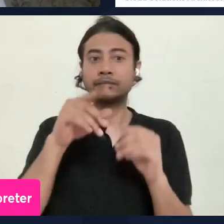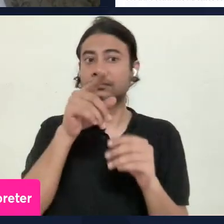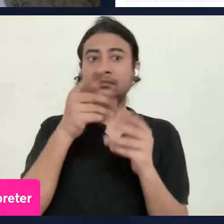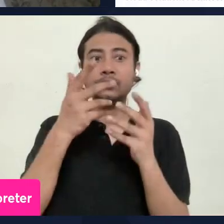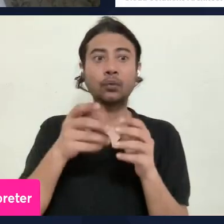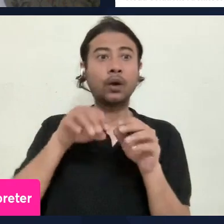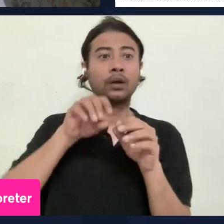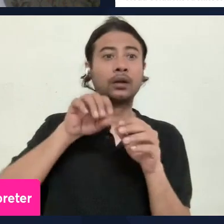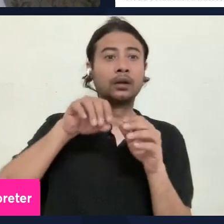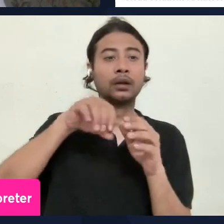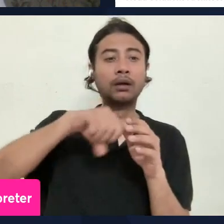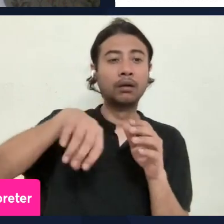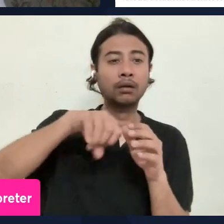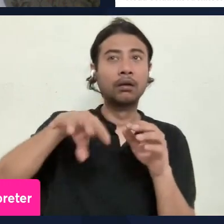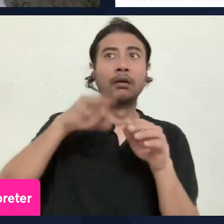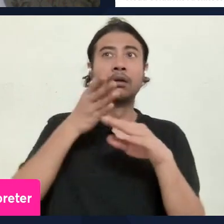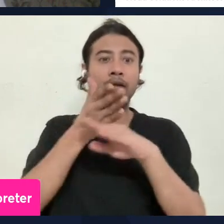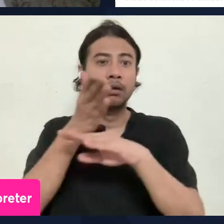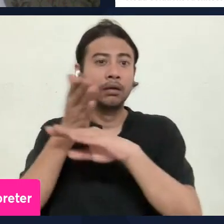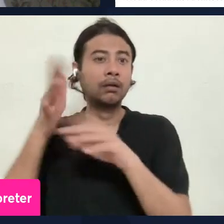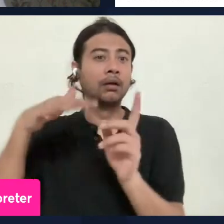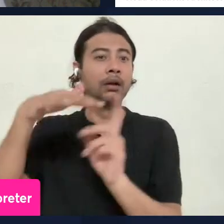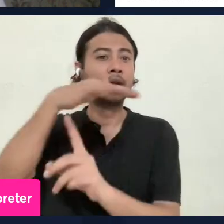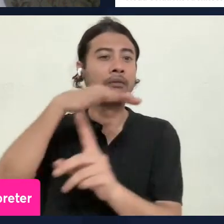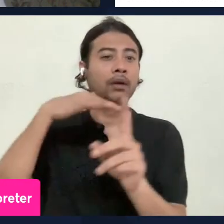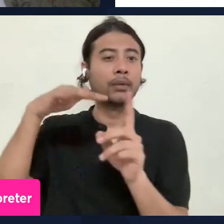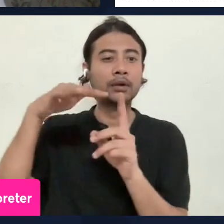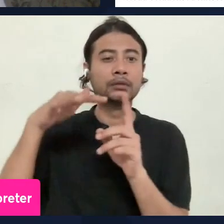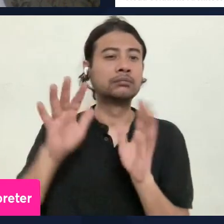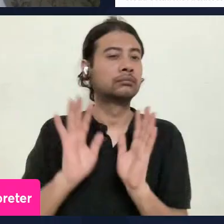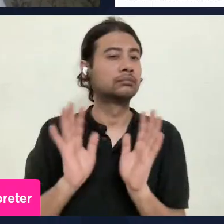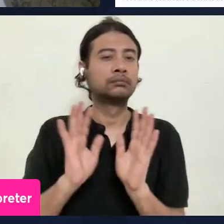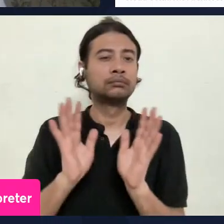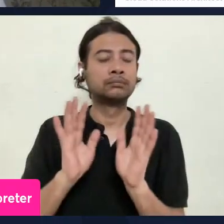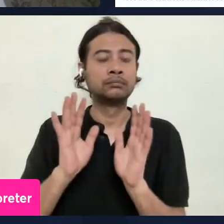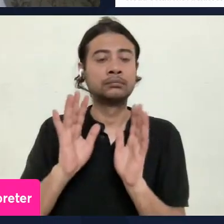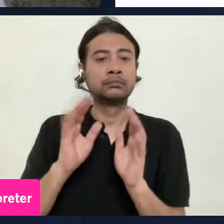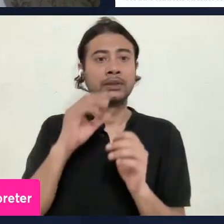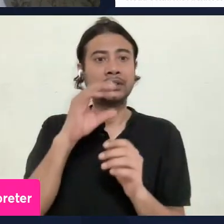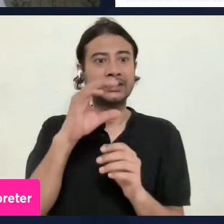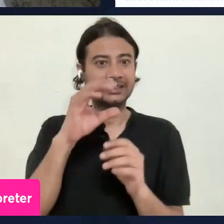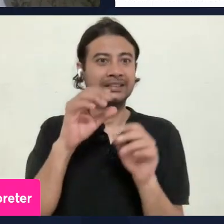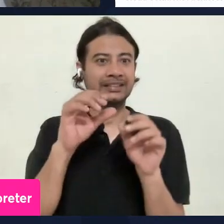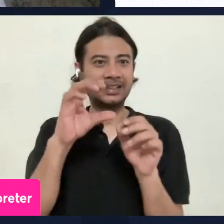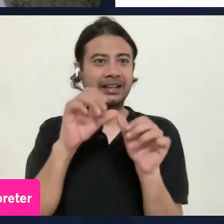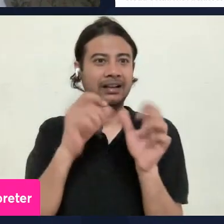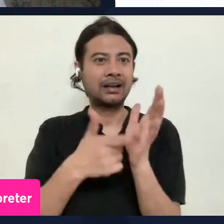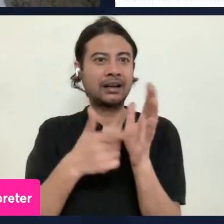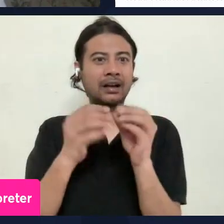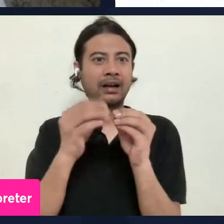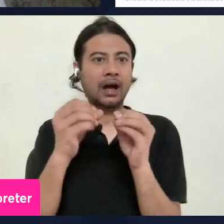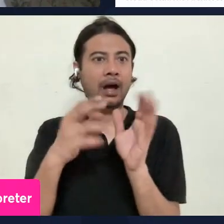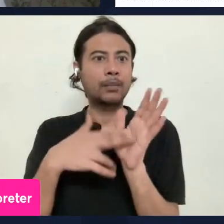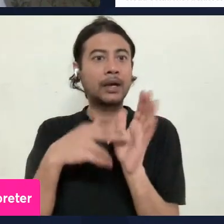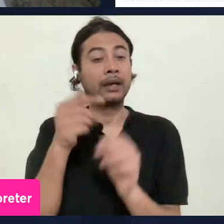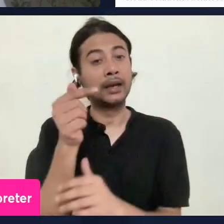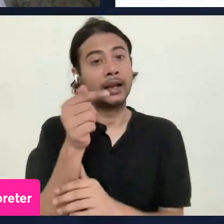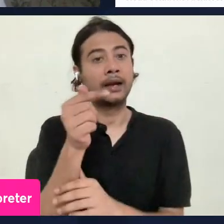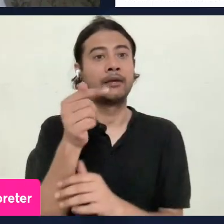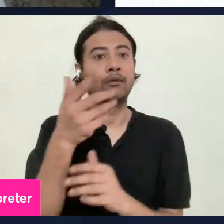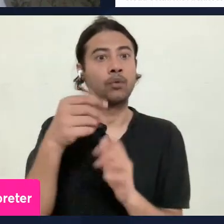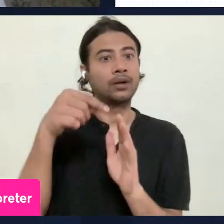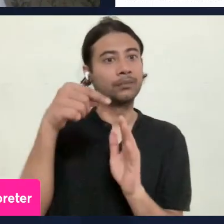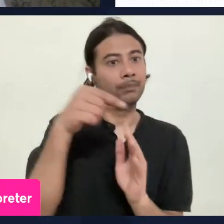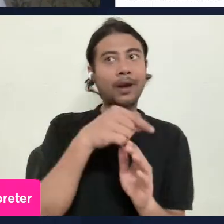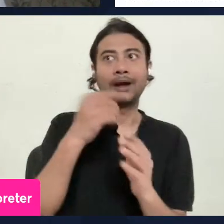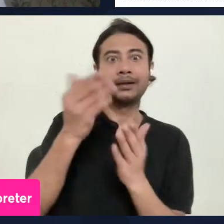negative, and to be able to offload that into the data centers which Microsoft are operating and